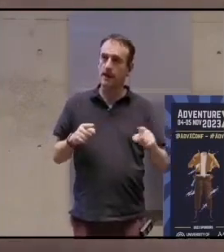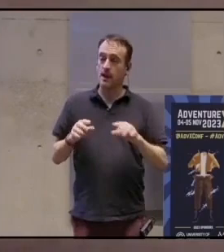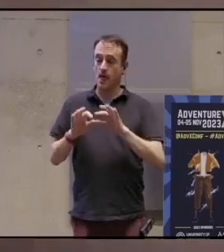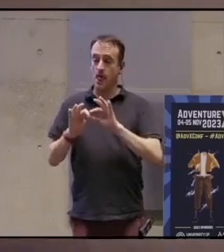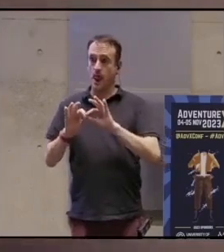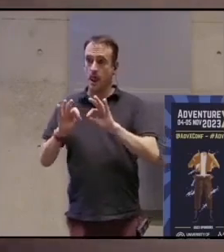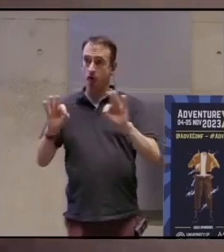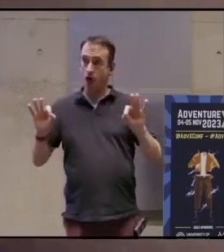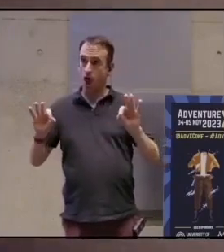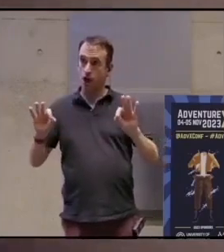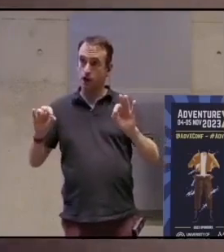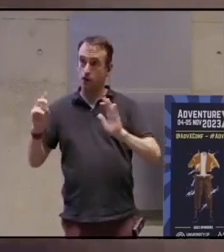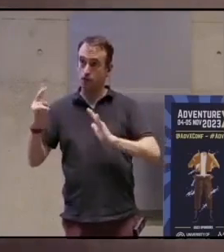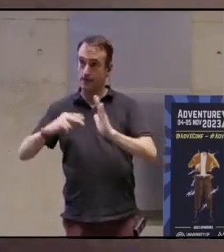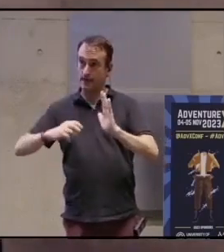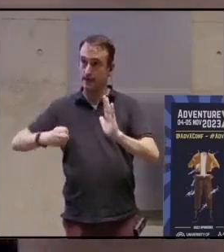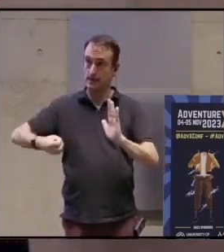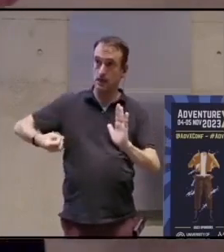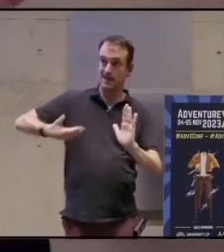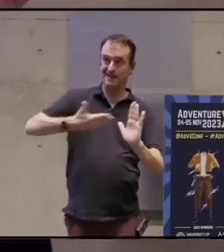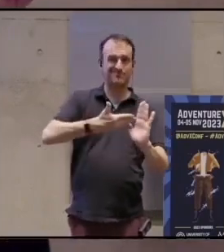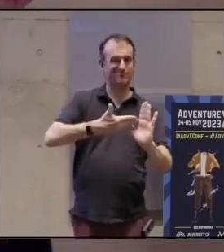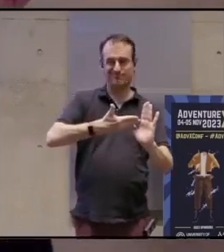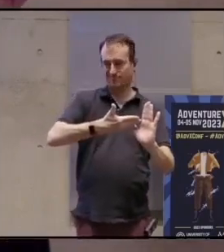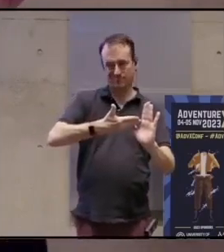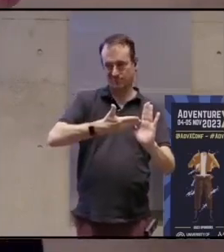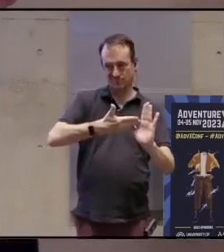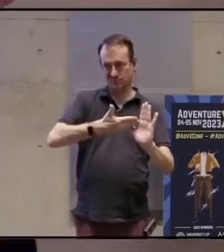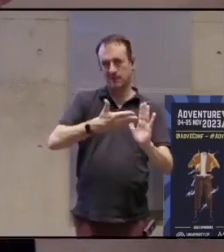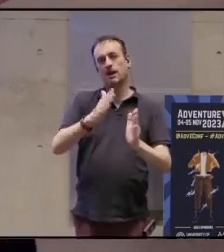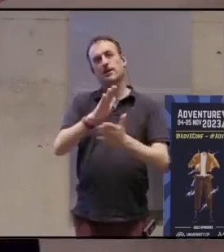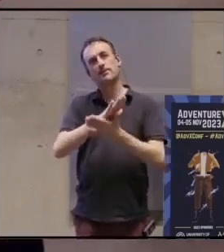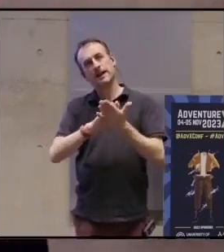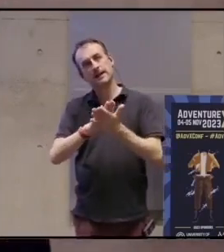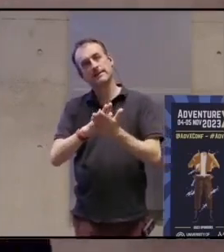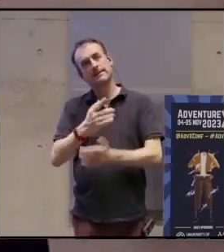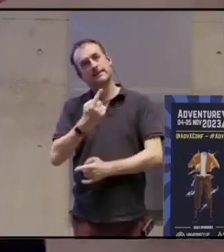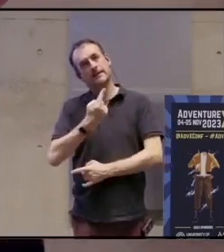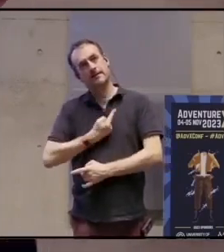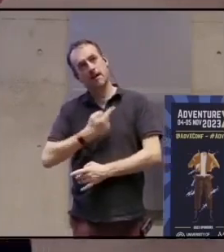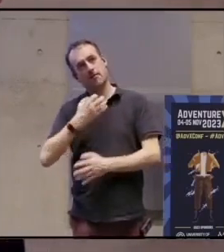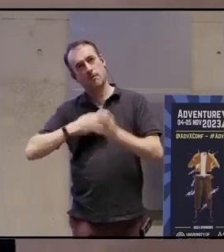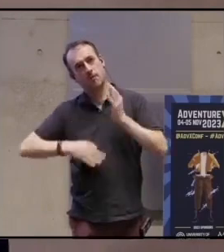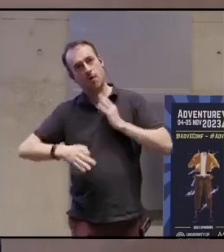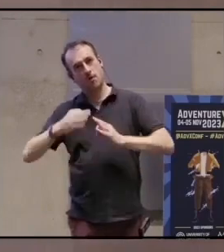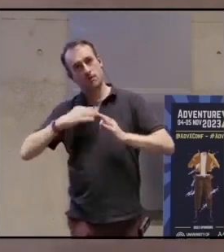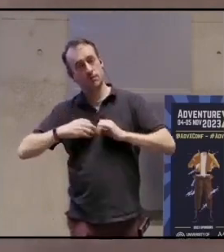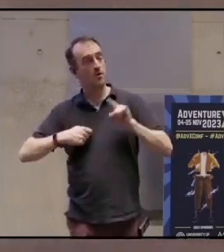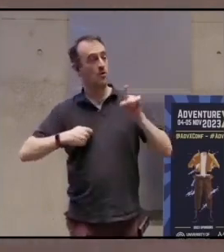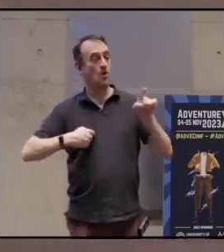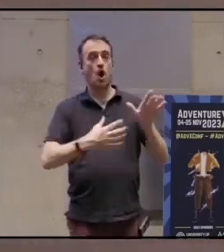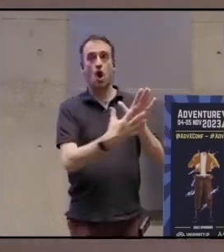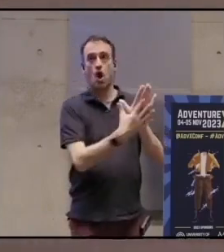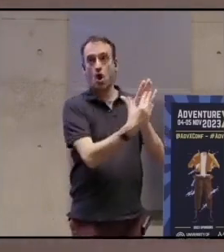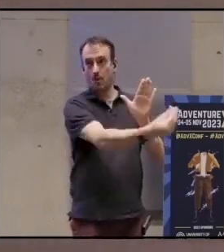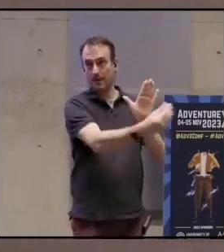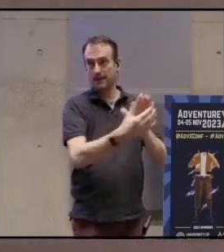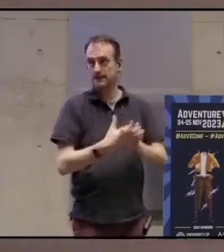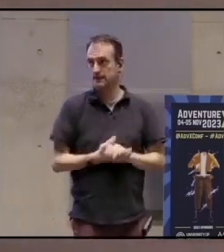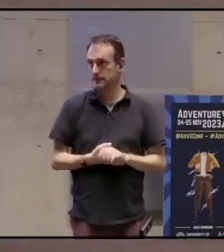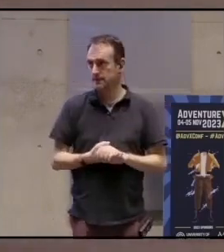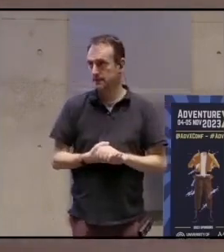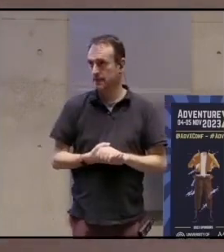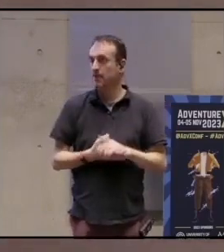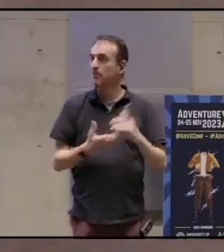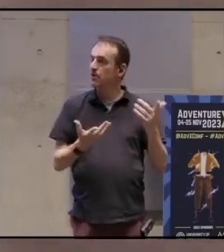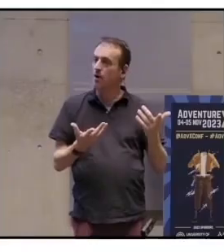don't know what that means, it's when you give a performance that you expect them to parrot back, but you are not hiring a parrot, you are